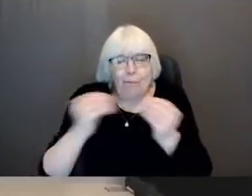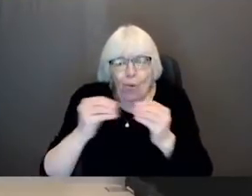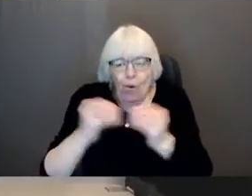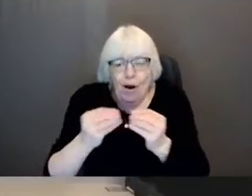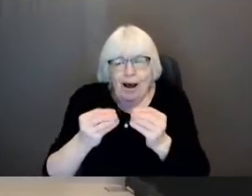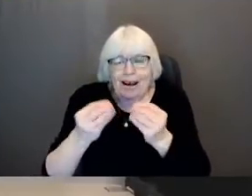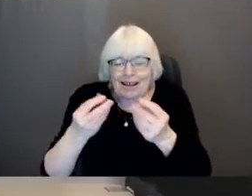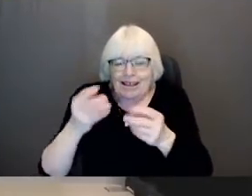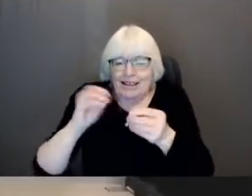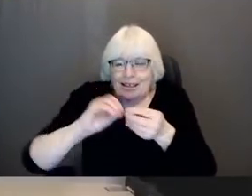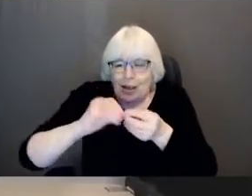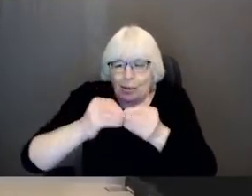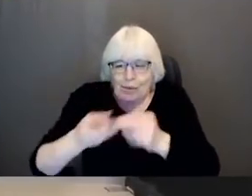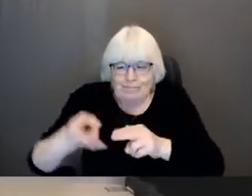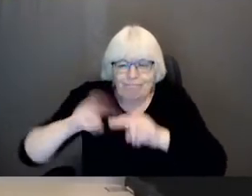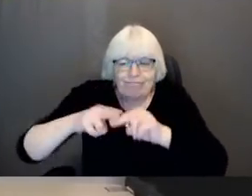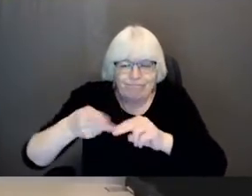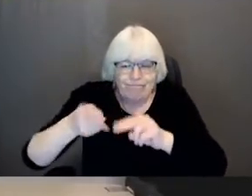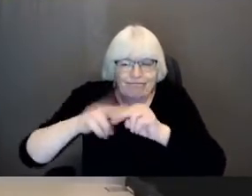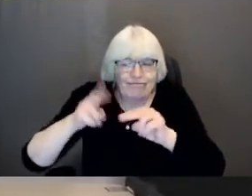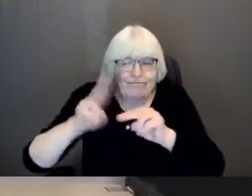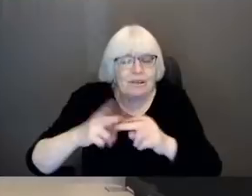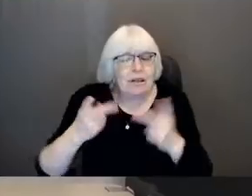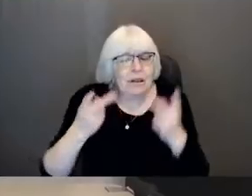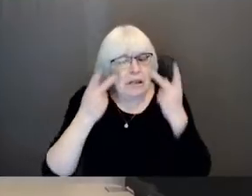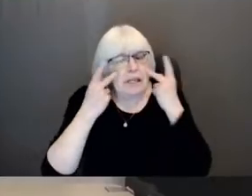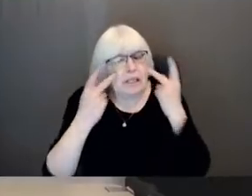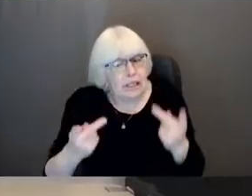health adherence, although there is frustration and there is